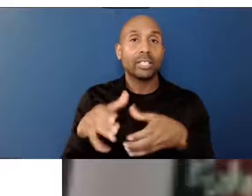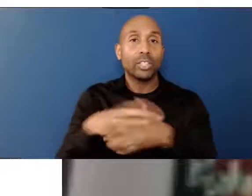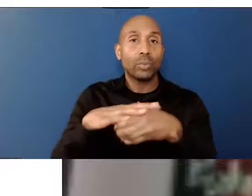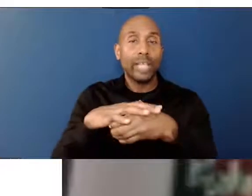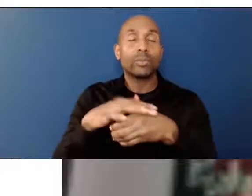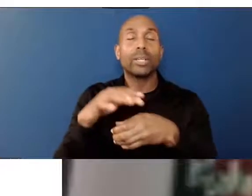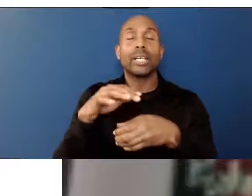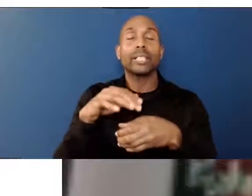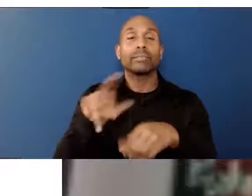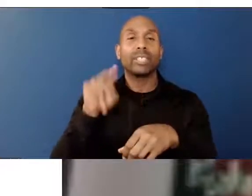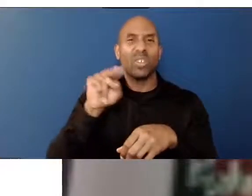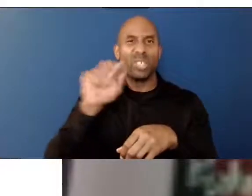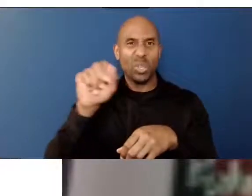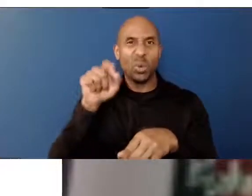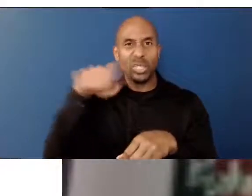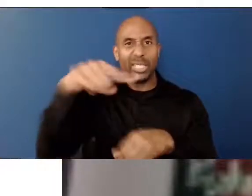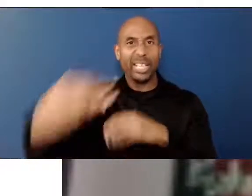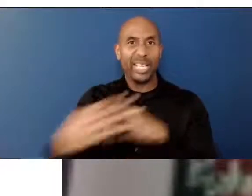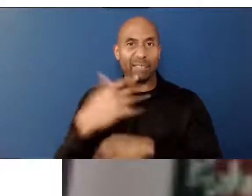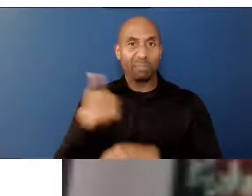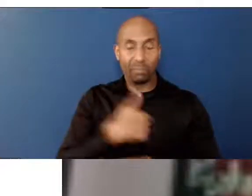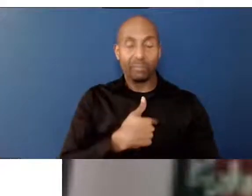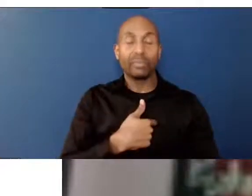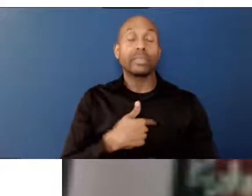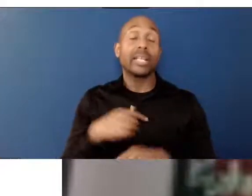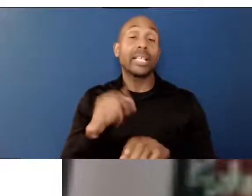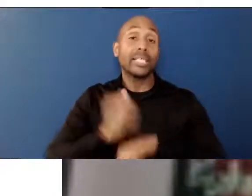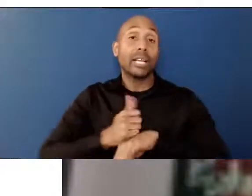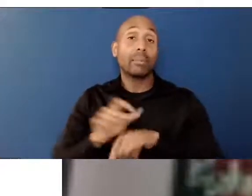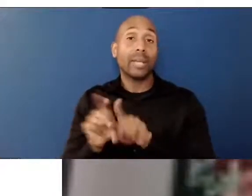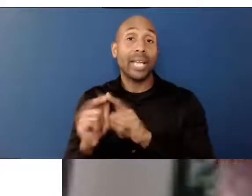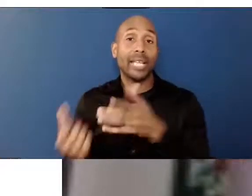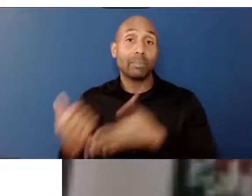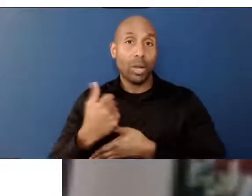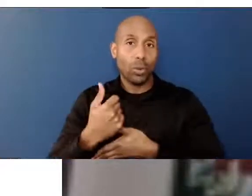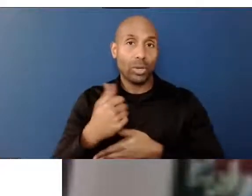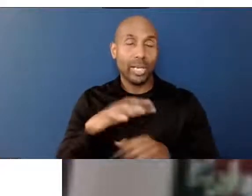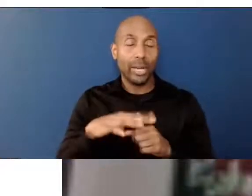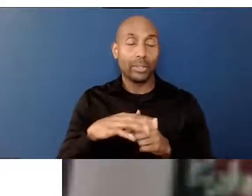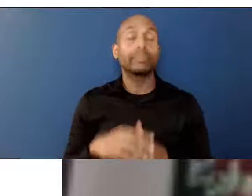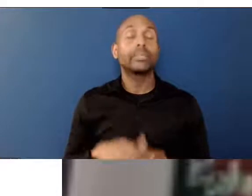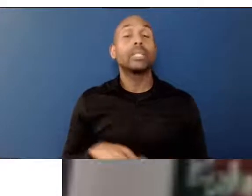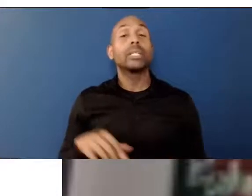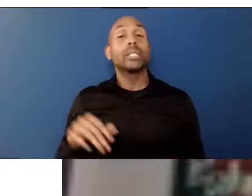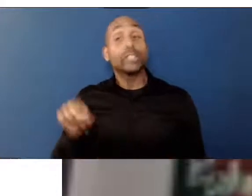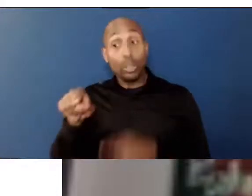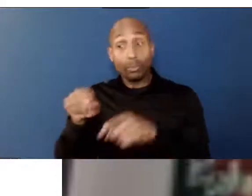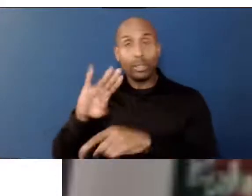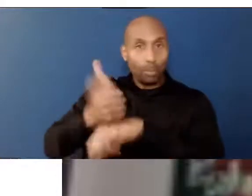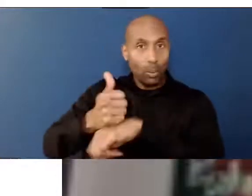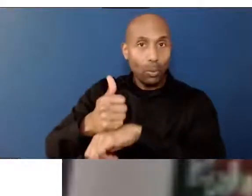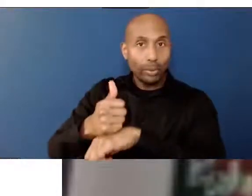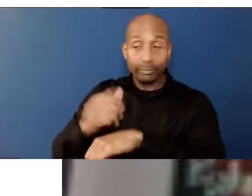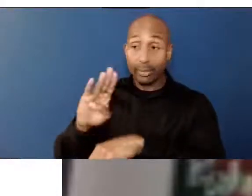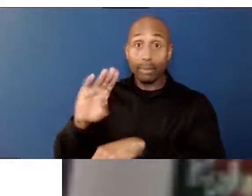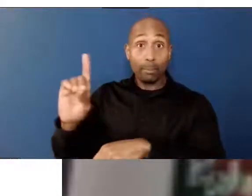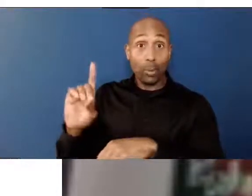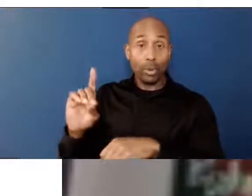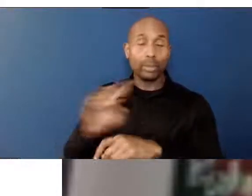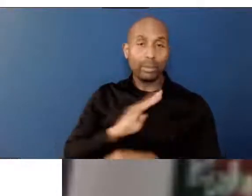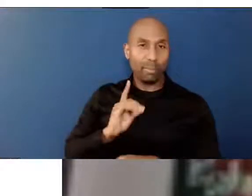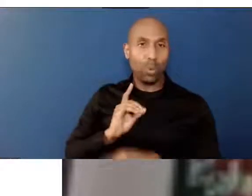was established under the Act. We've discussed that already, and it has a responsibility to develop these